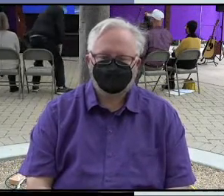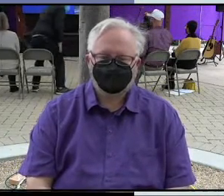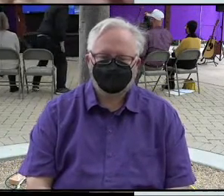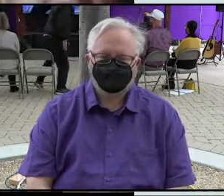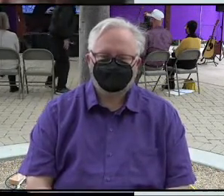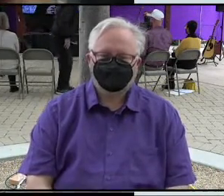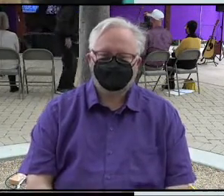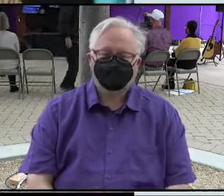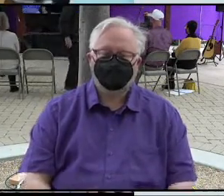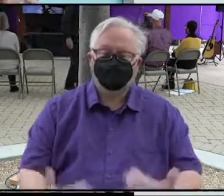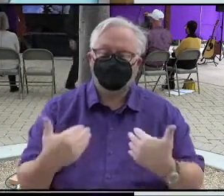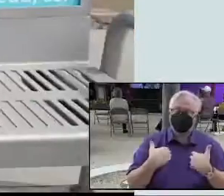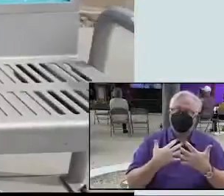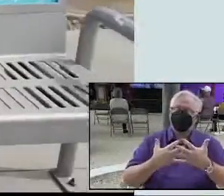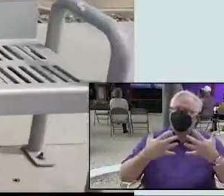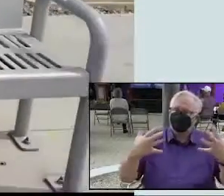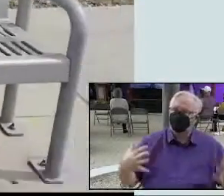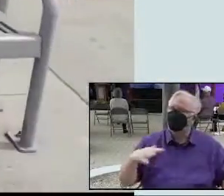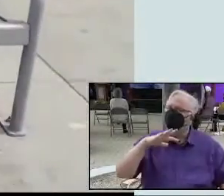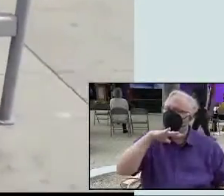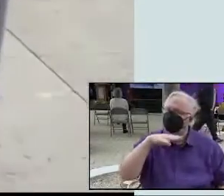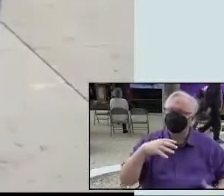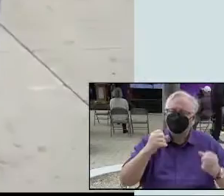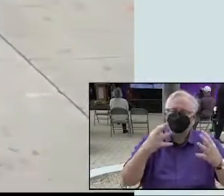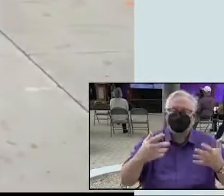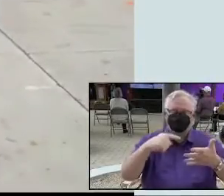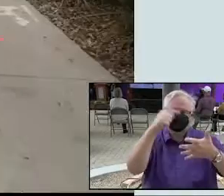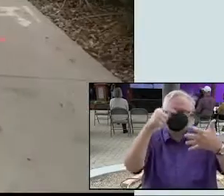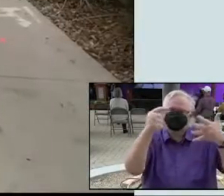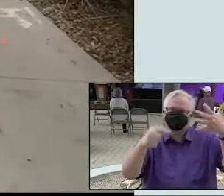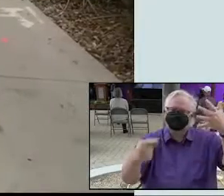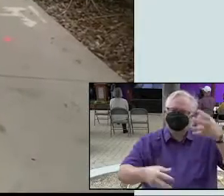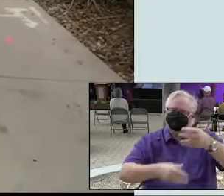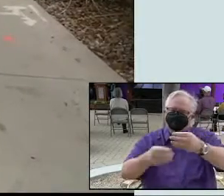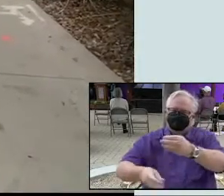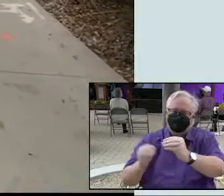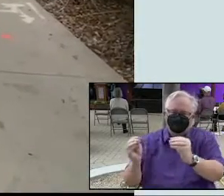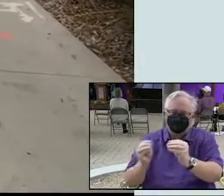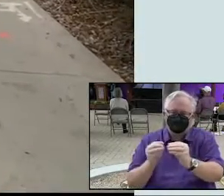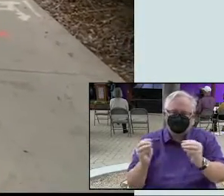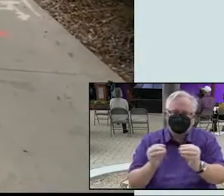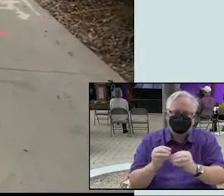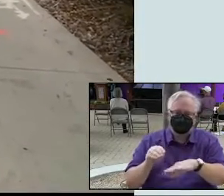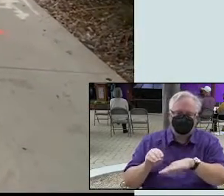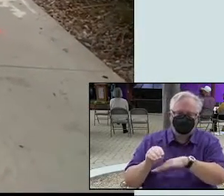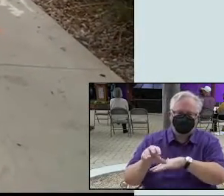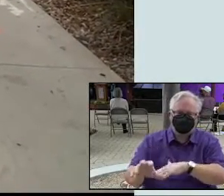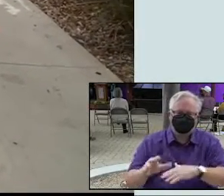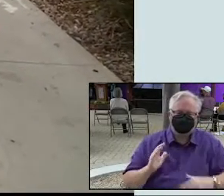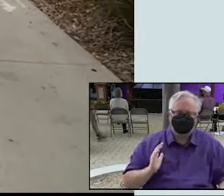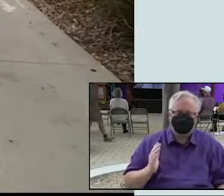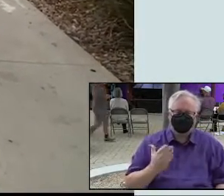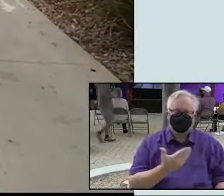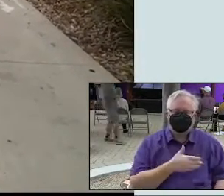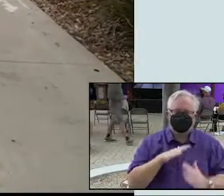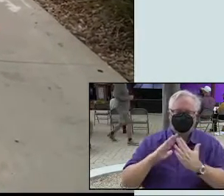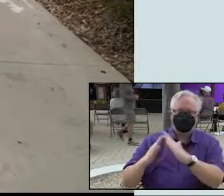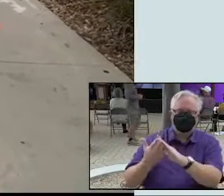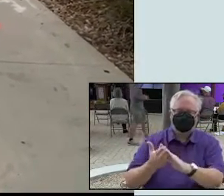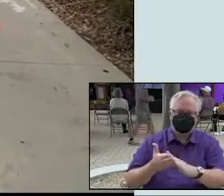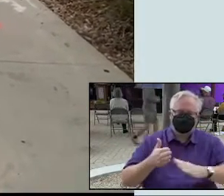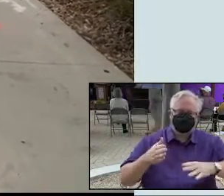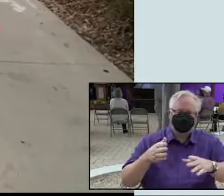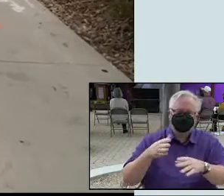We do have a lot of pollution, and there's many factors that add to that pollution, and it affects the health of our neighborhood.